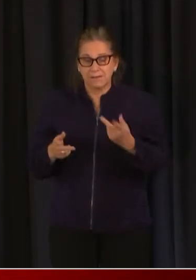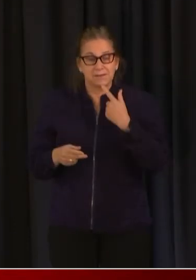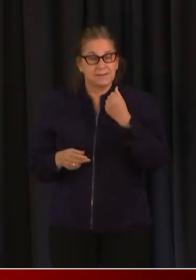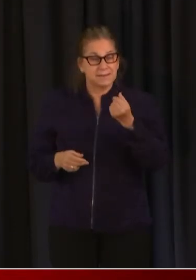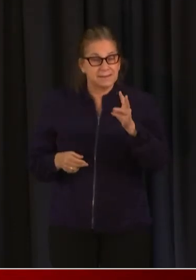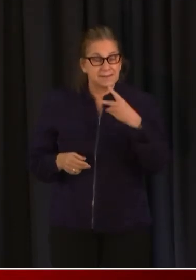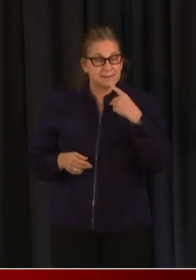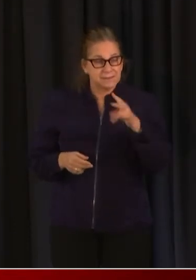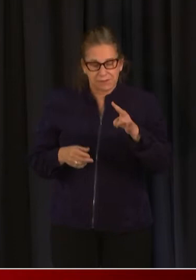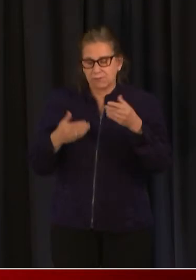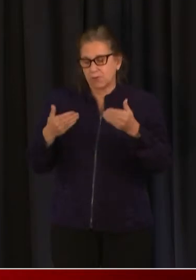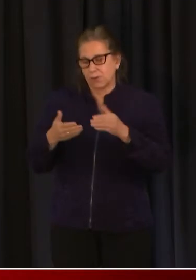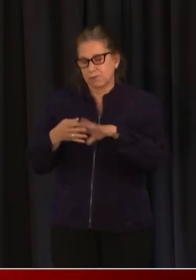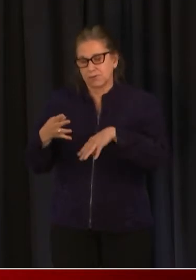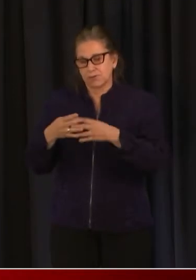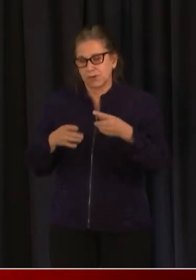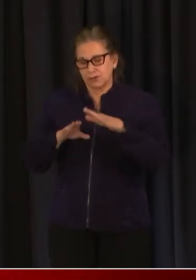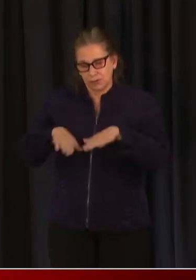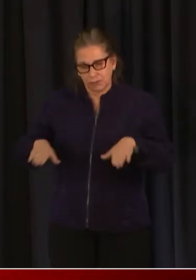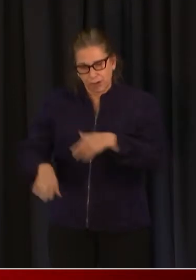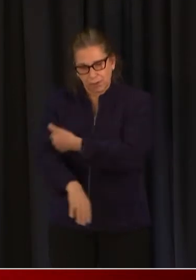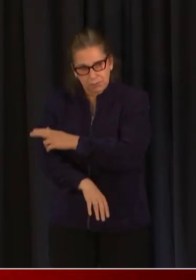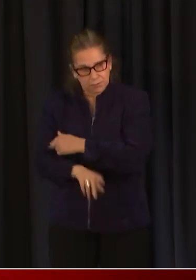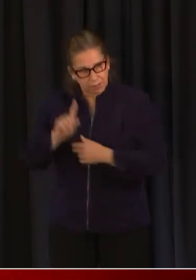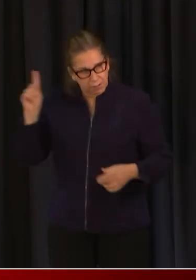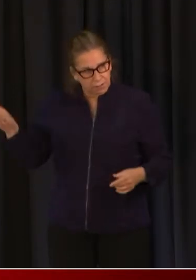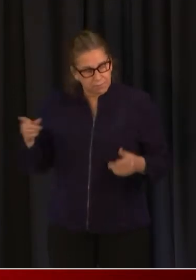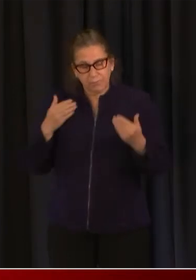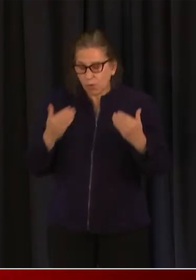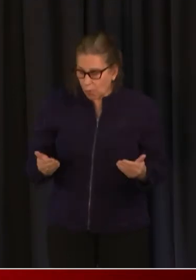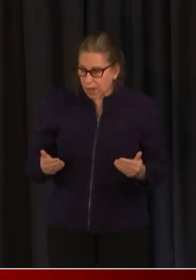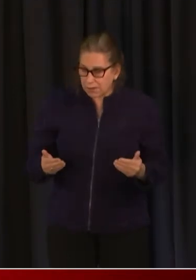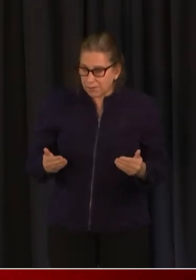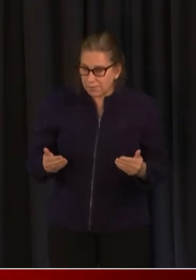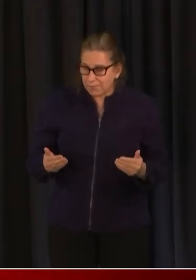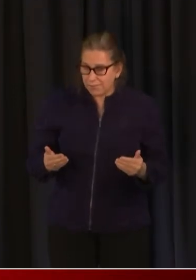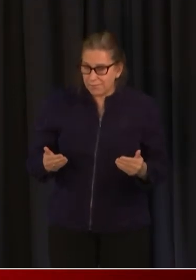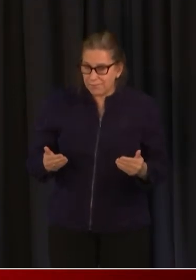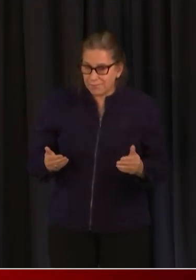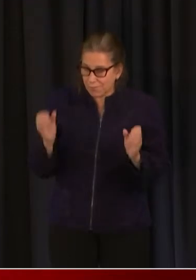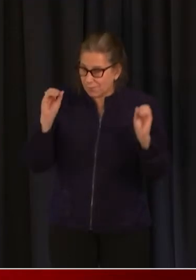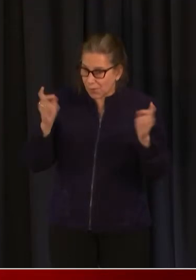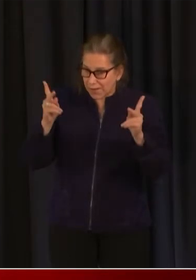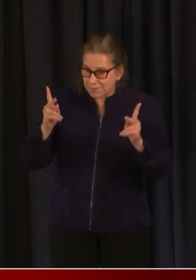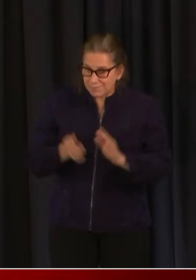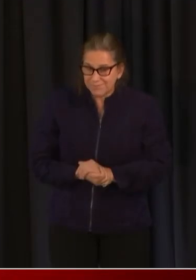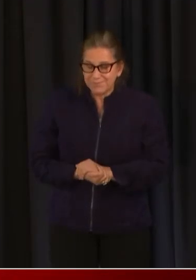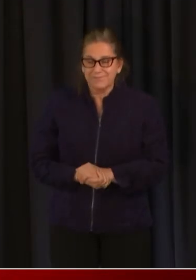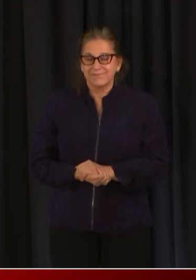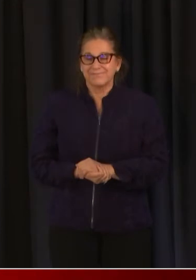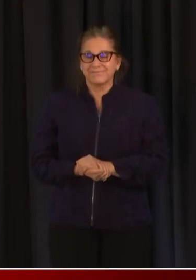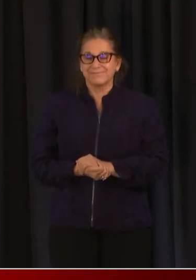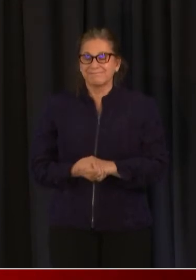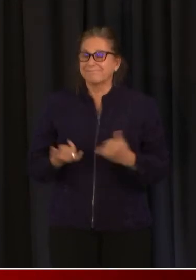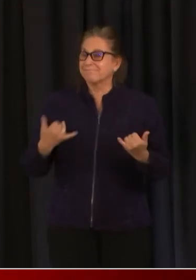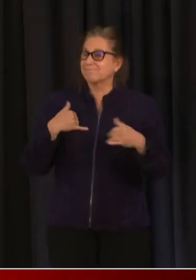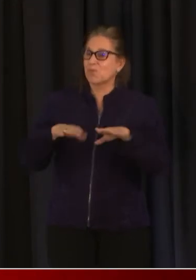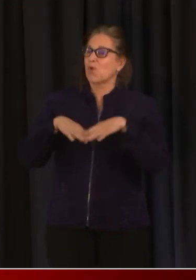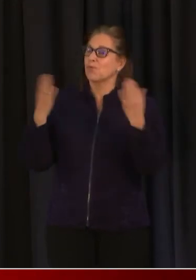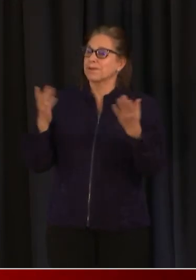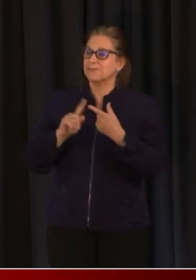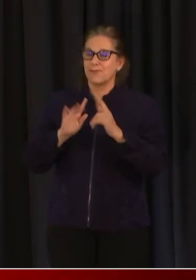their appointments. Our parents can schedule their appointments with Children's National Medical Center. So with that, we'll take your